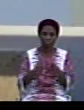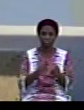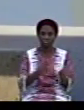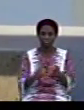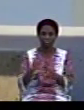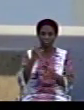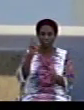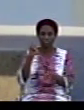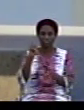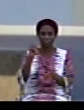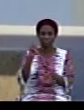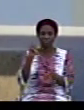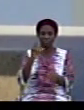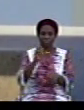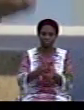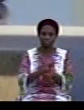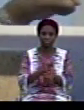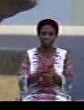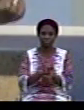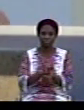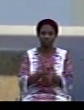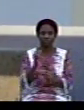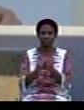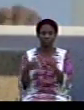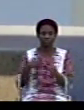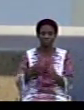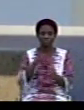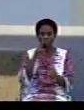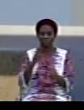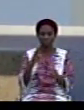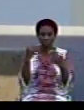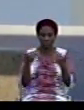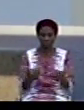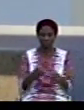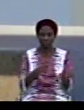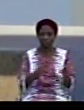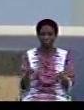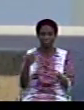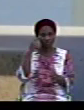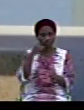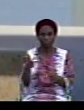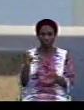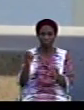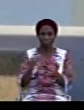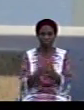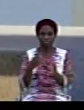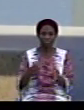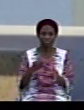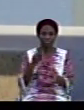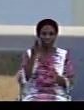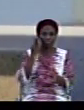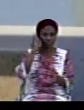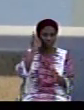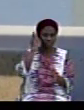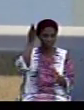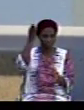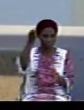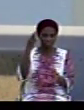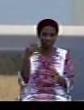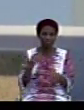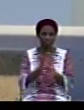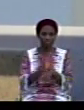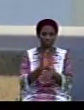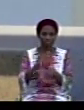all, so that the future of the church in Nigeria might not be jeopardized. So we needed